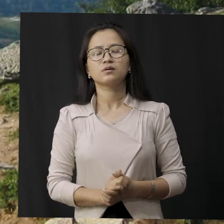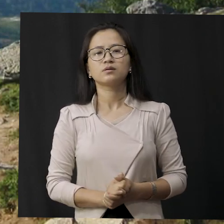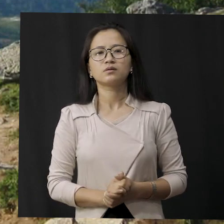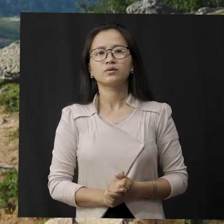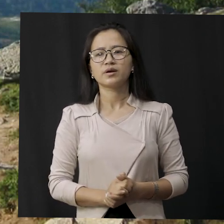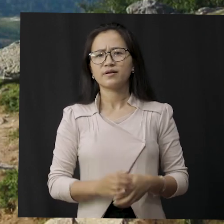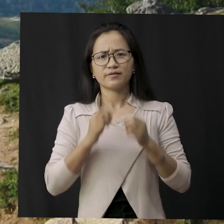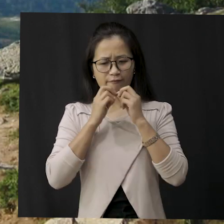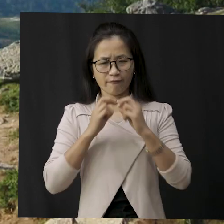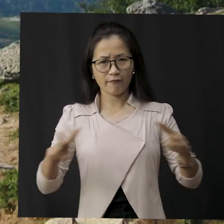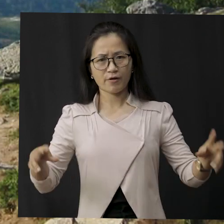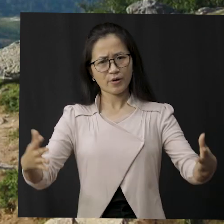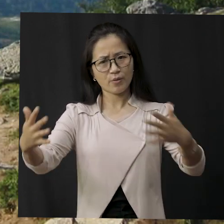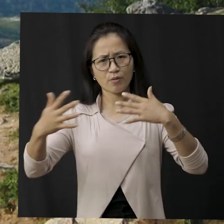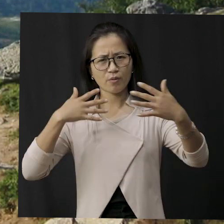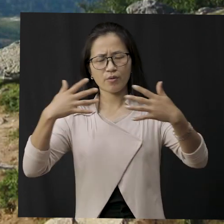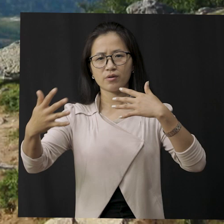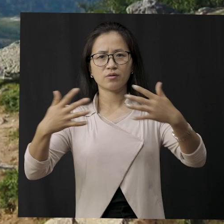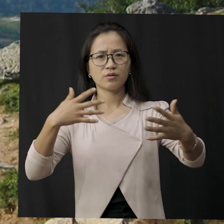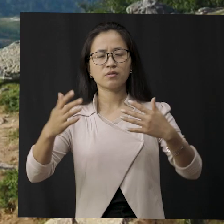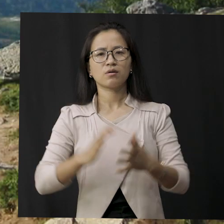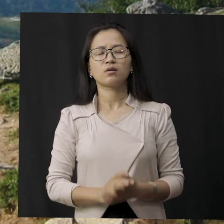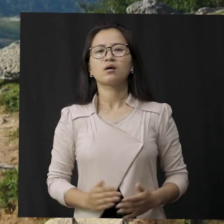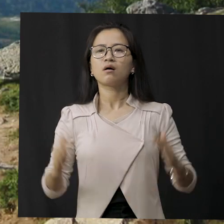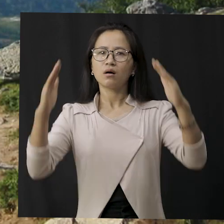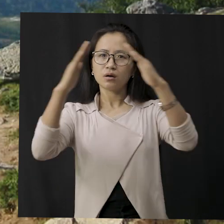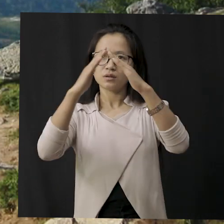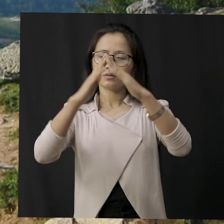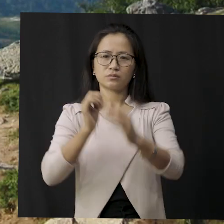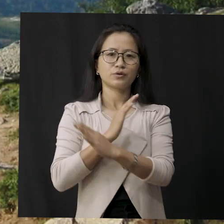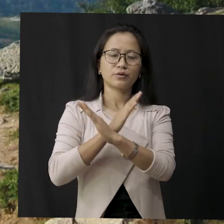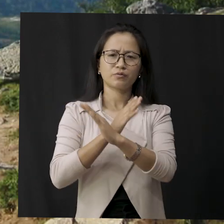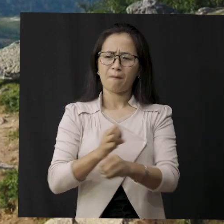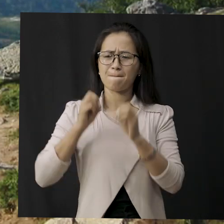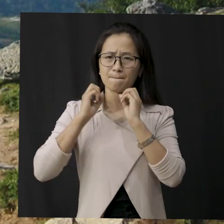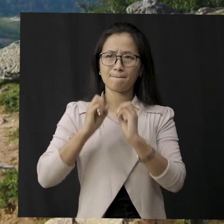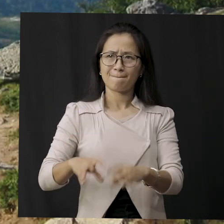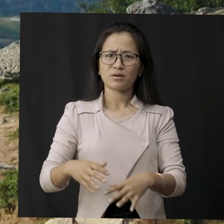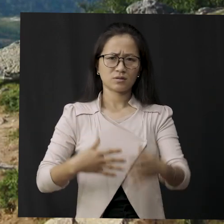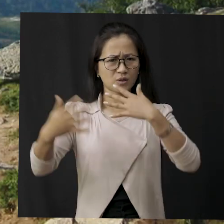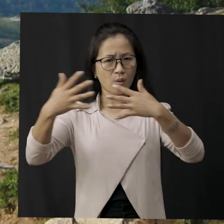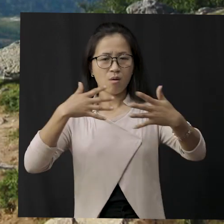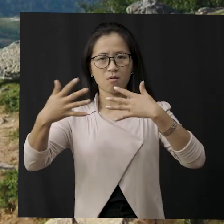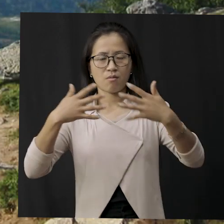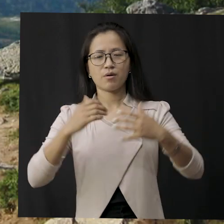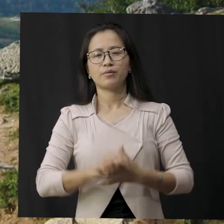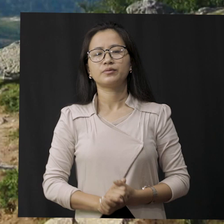that it is very windy. So houses protect us from bad storm, from this type of